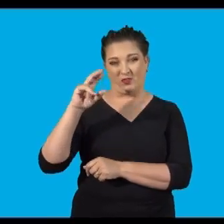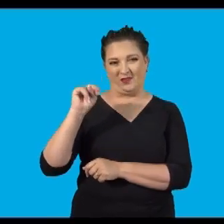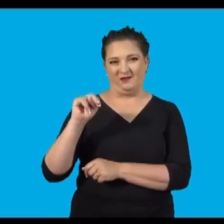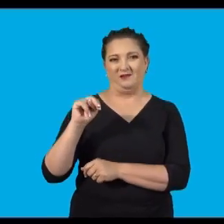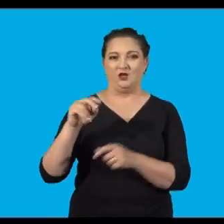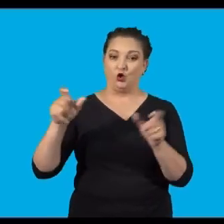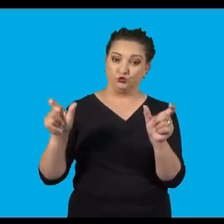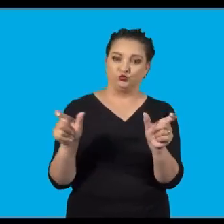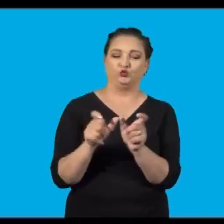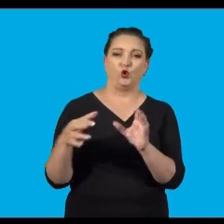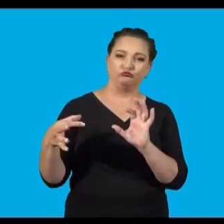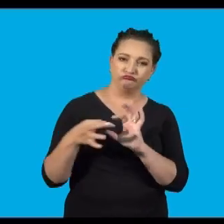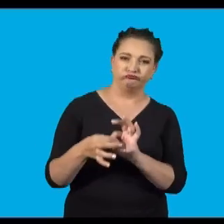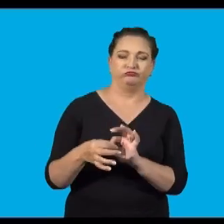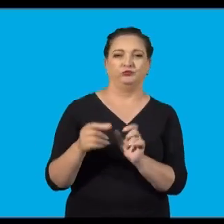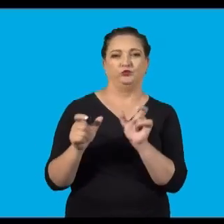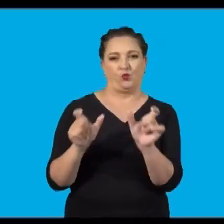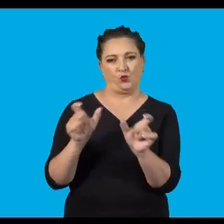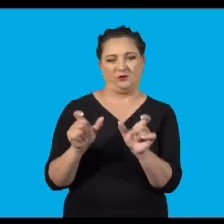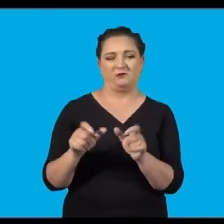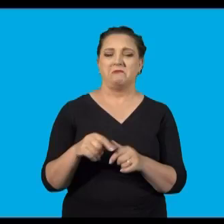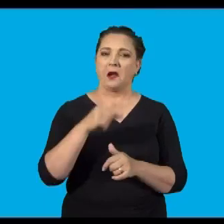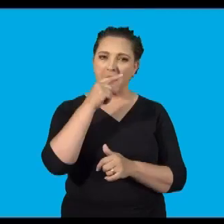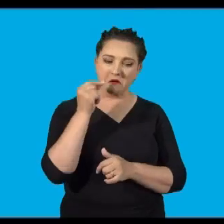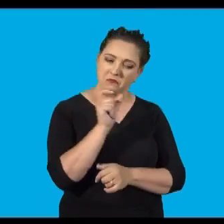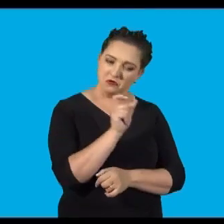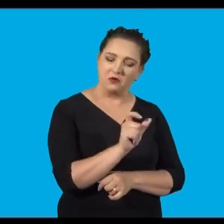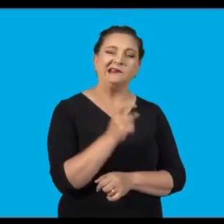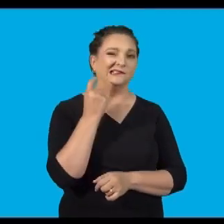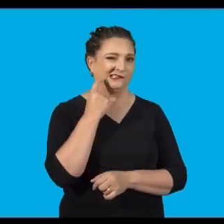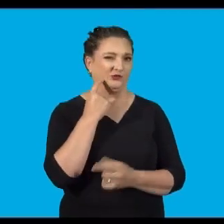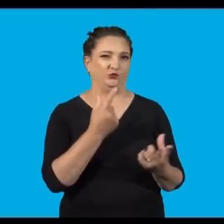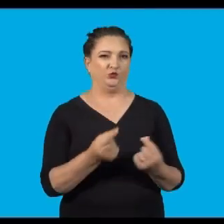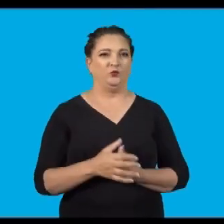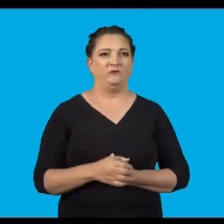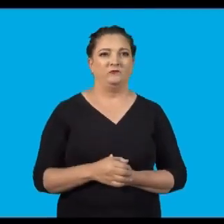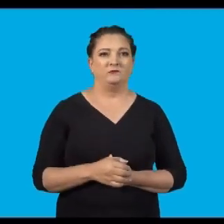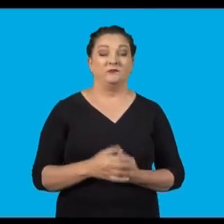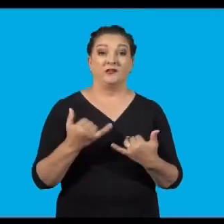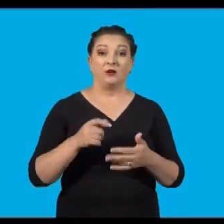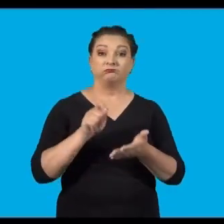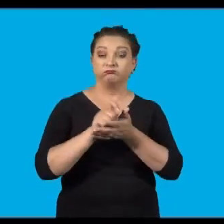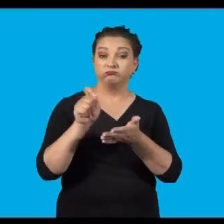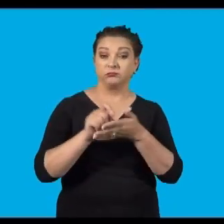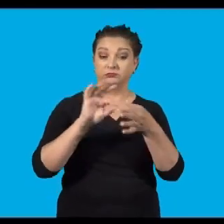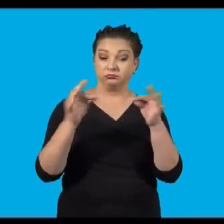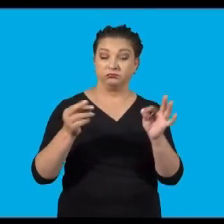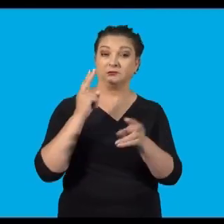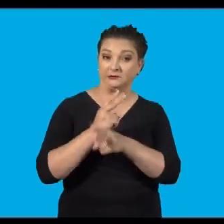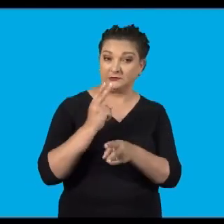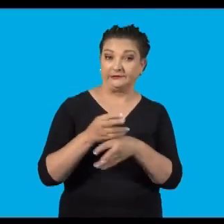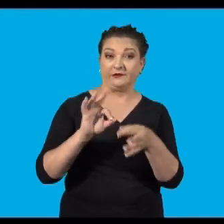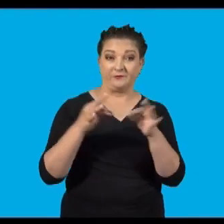a naming word, all right? I'm sure that one was easy to deal with. Now, rewrite the